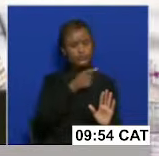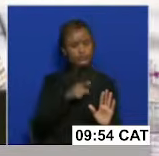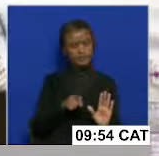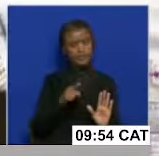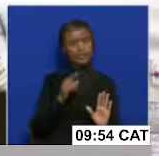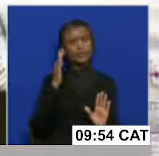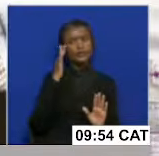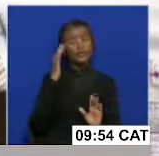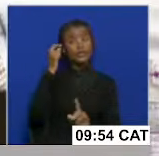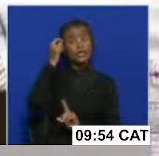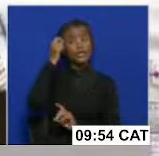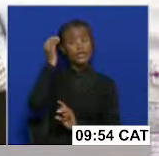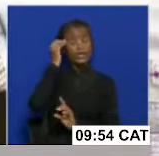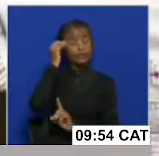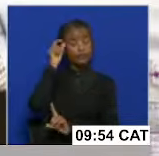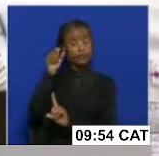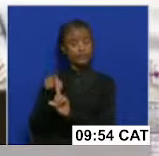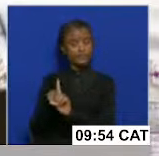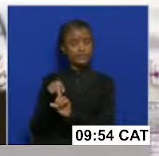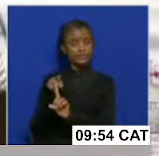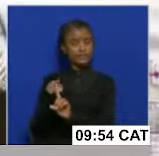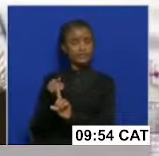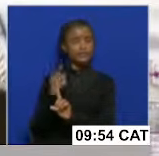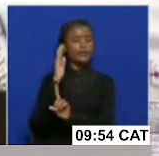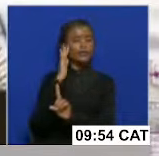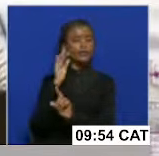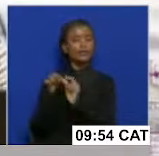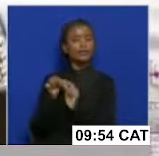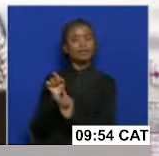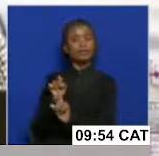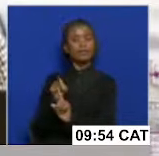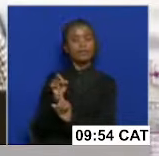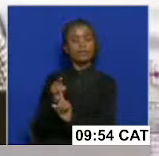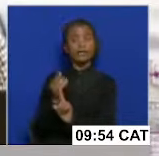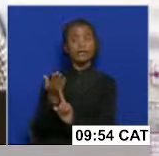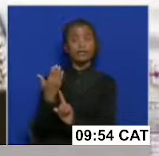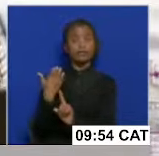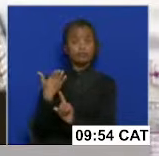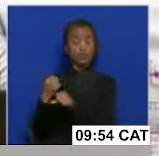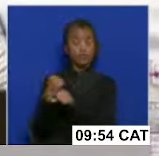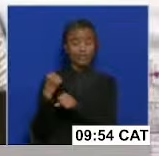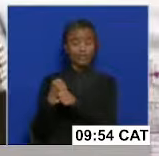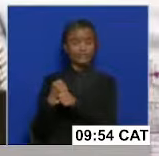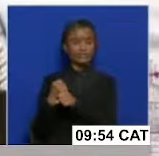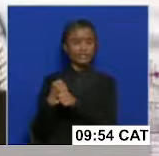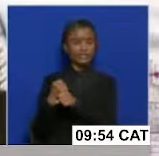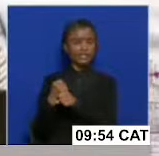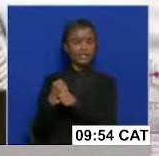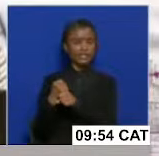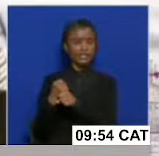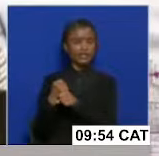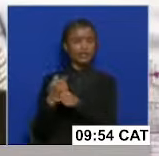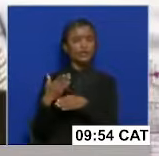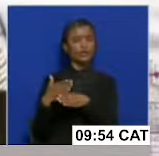I conducted operational duties in my previous role, can you explain what you mean by operational duties?